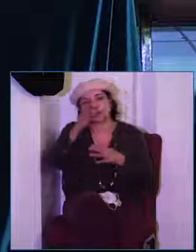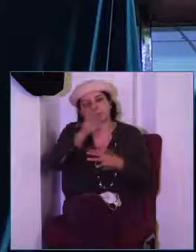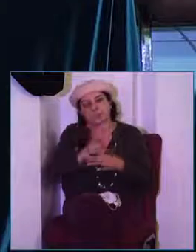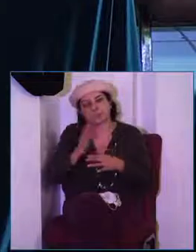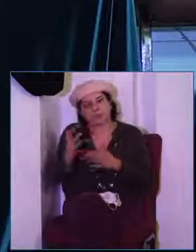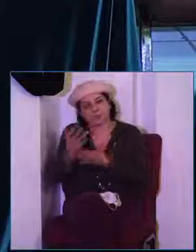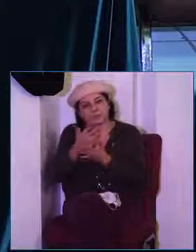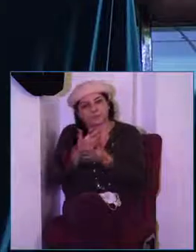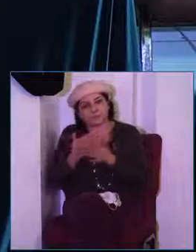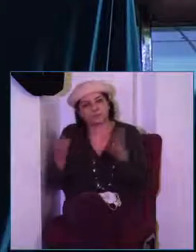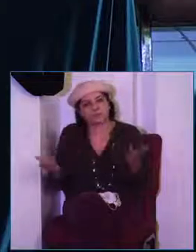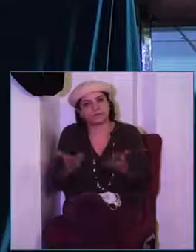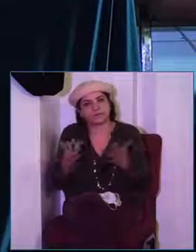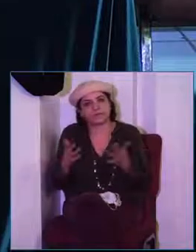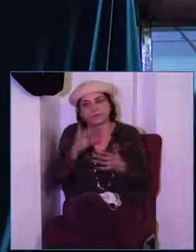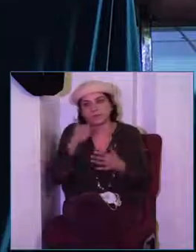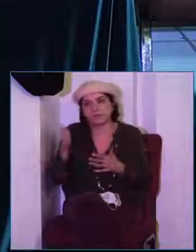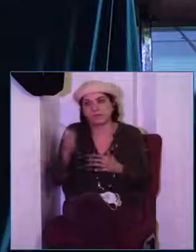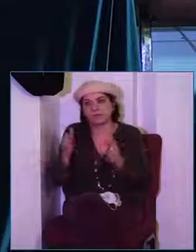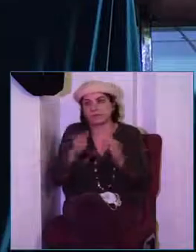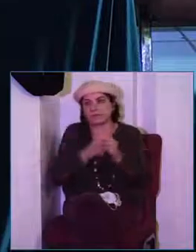troubled week?